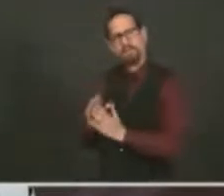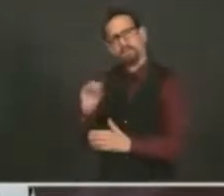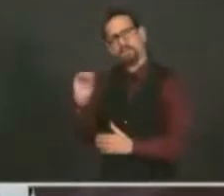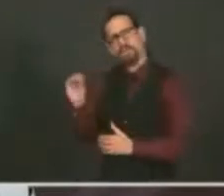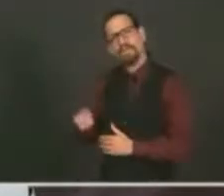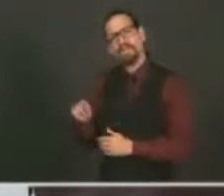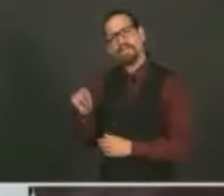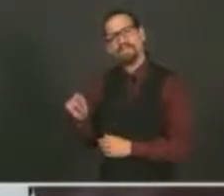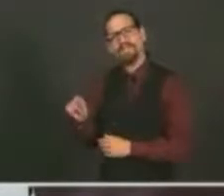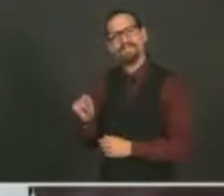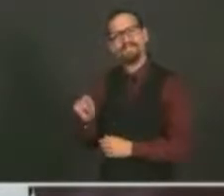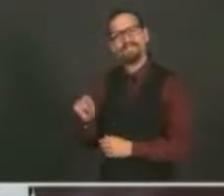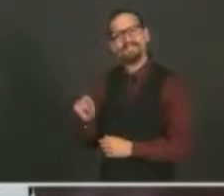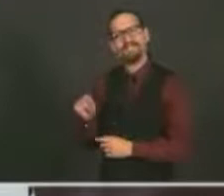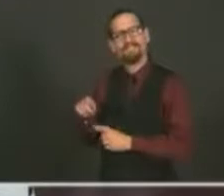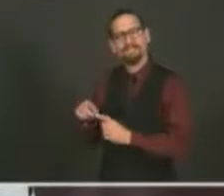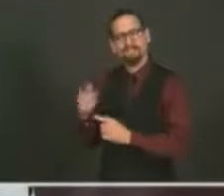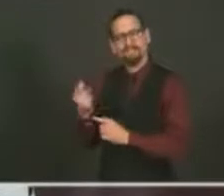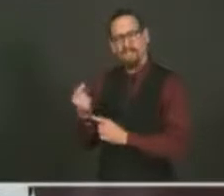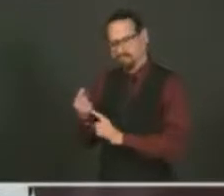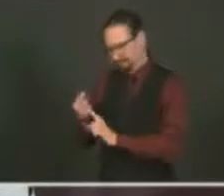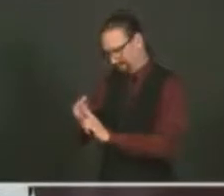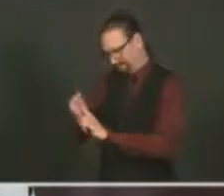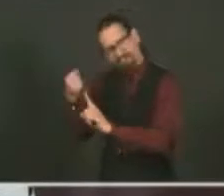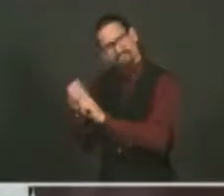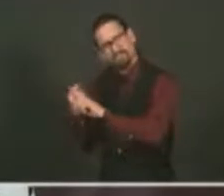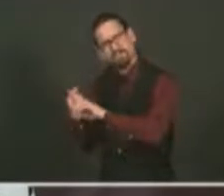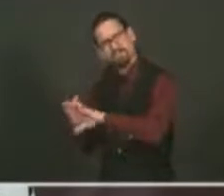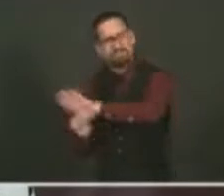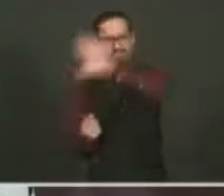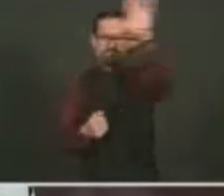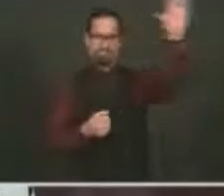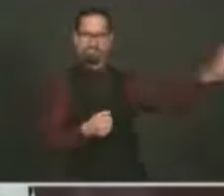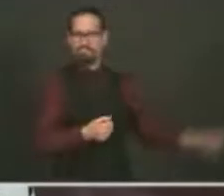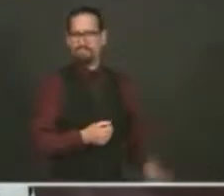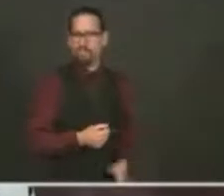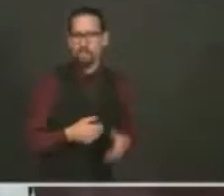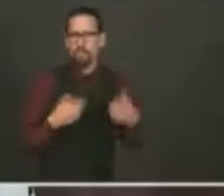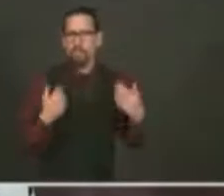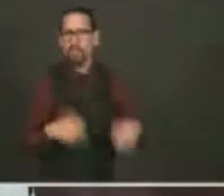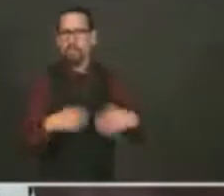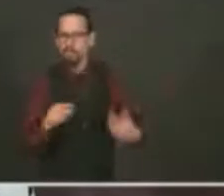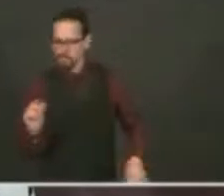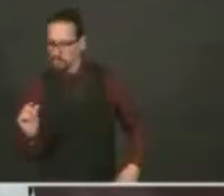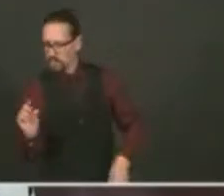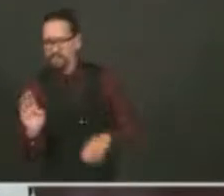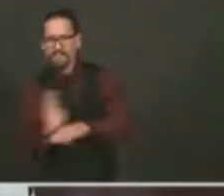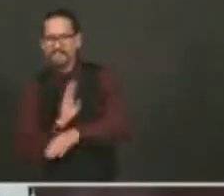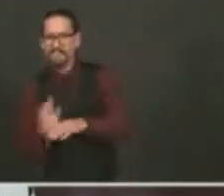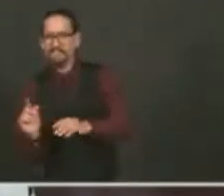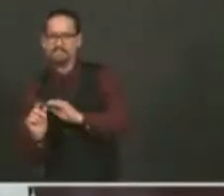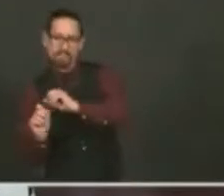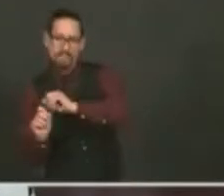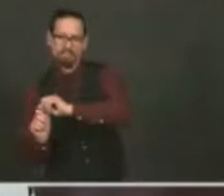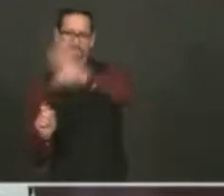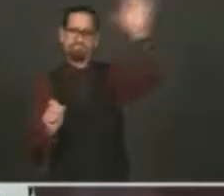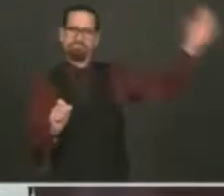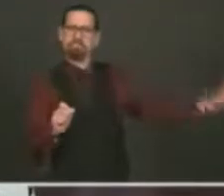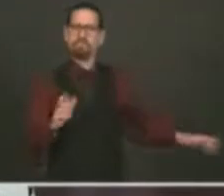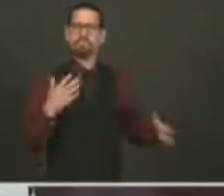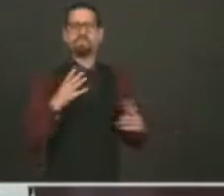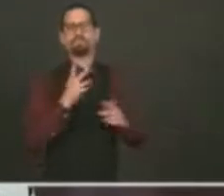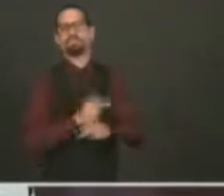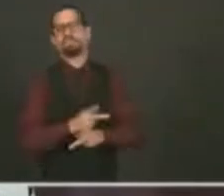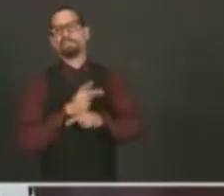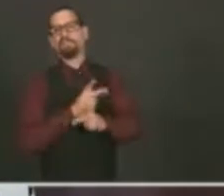whole state back in our work to prevent the spread of the virus. We are at a moment in our response to this